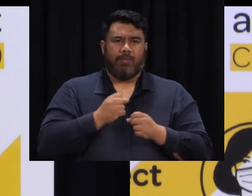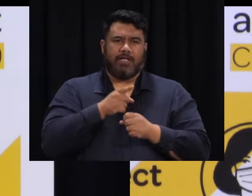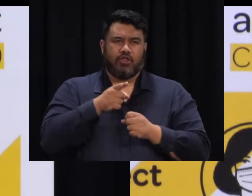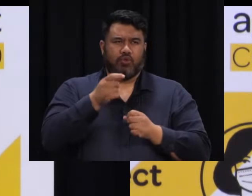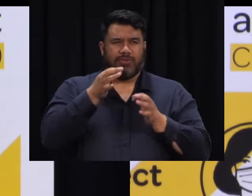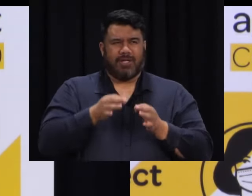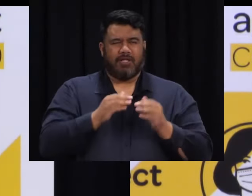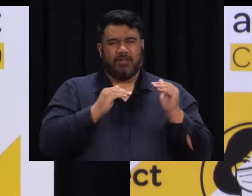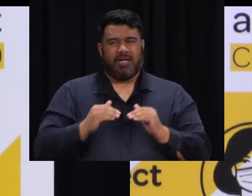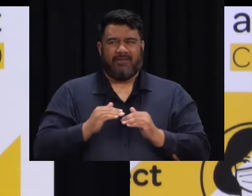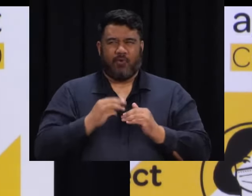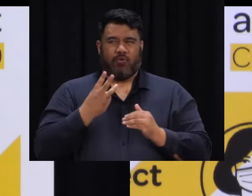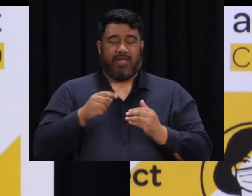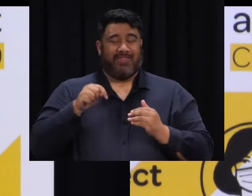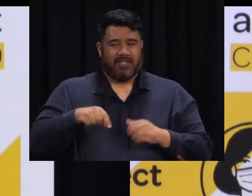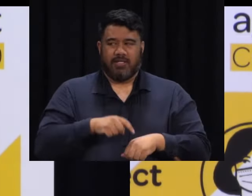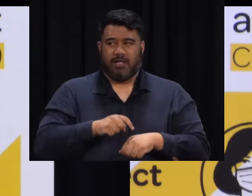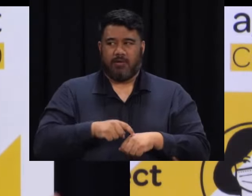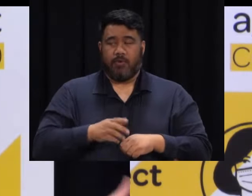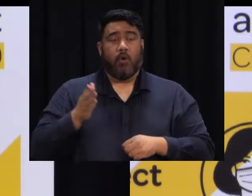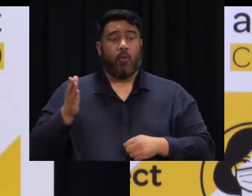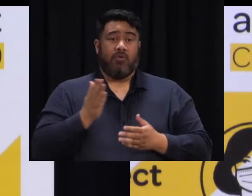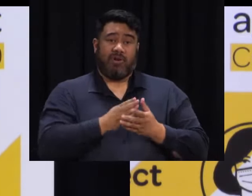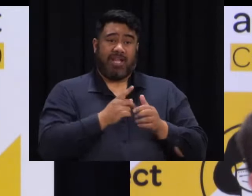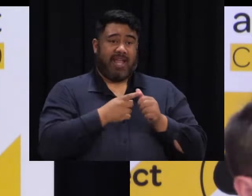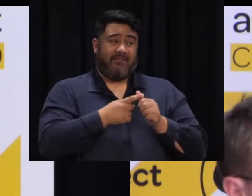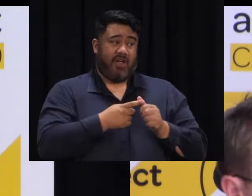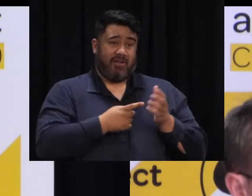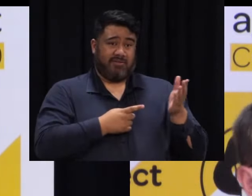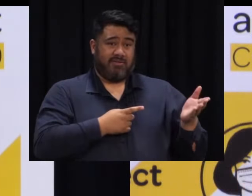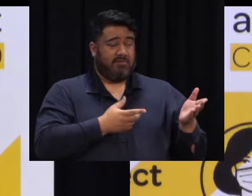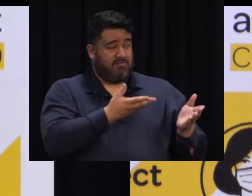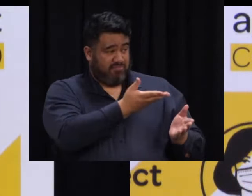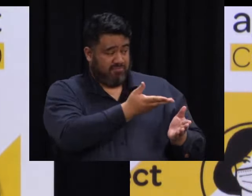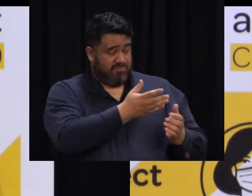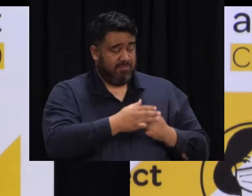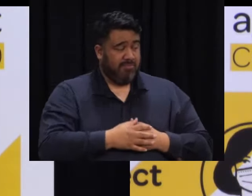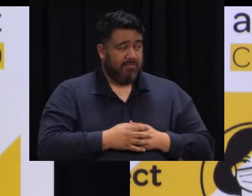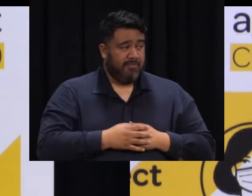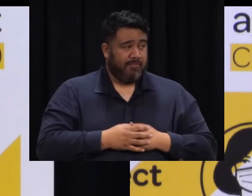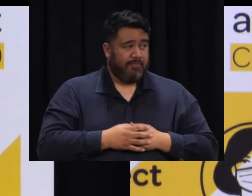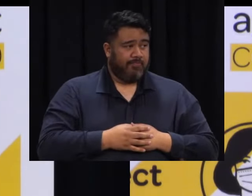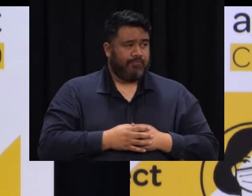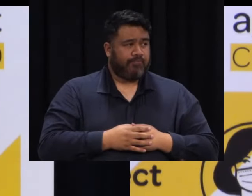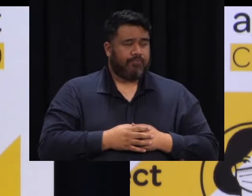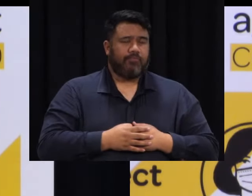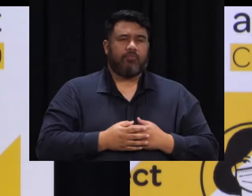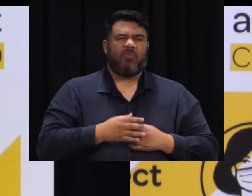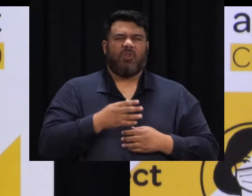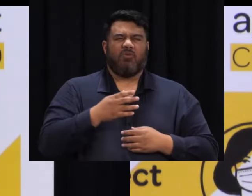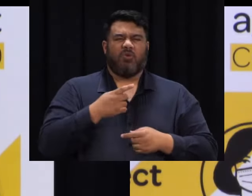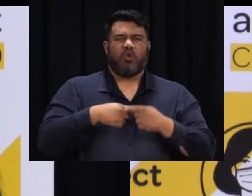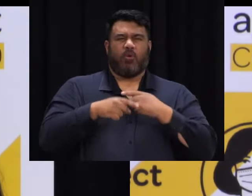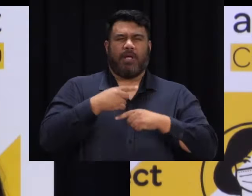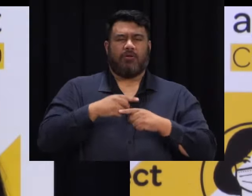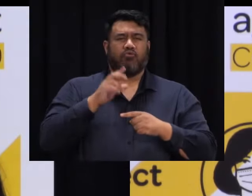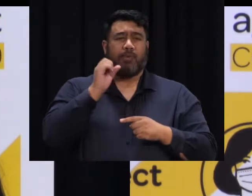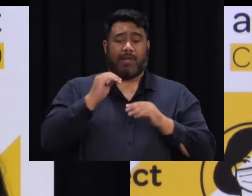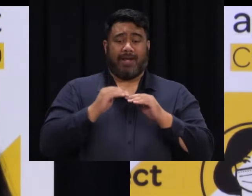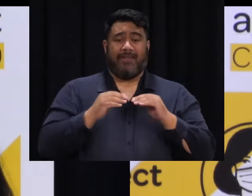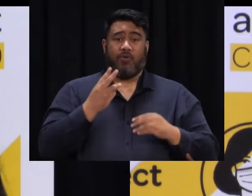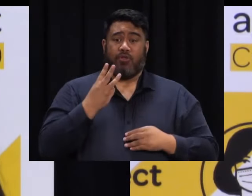the initial advice that then we then consider. So I'll take it in that order. Well, I think just to go back, alert level 3 is